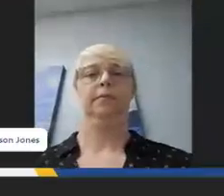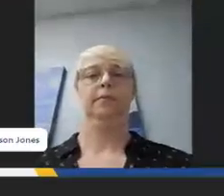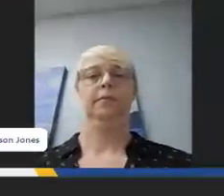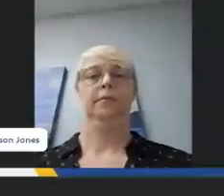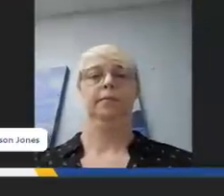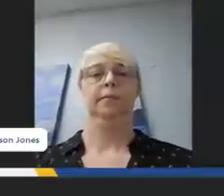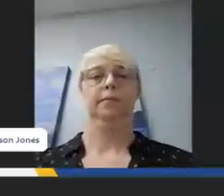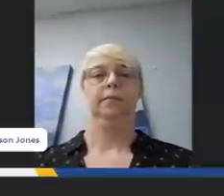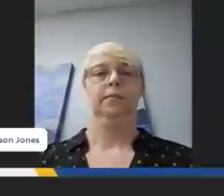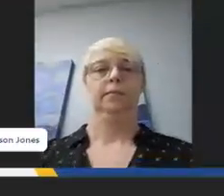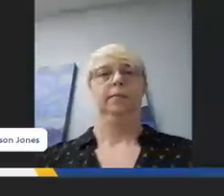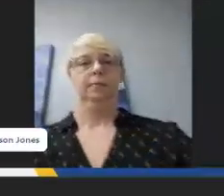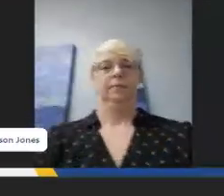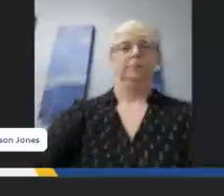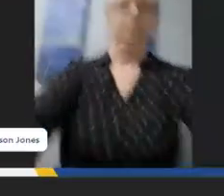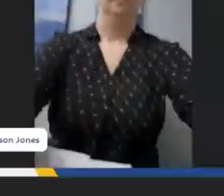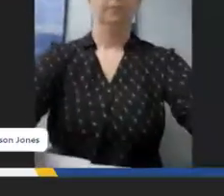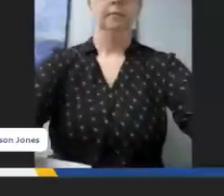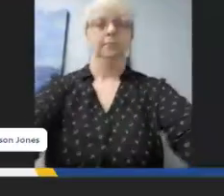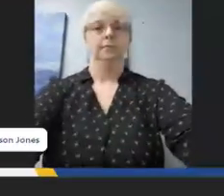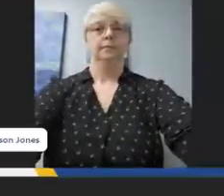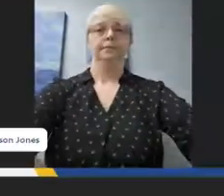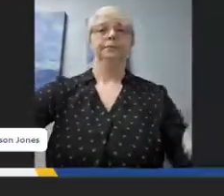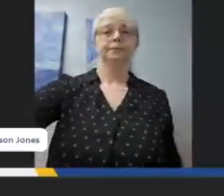want. Okay.